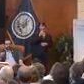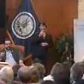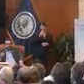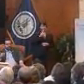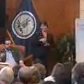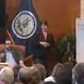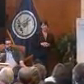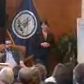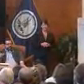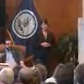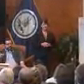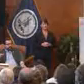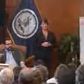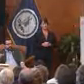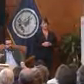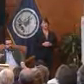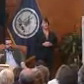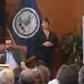Which is...